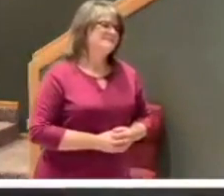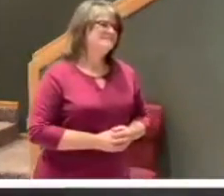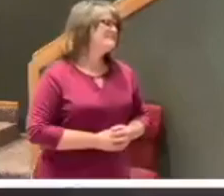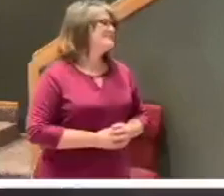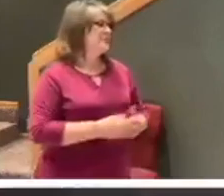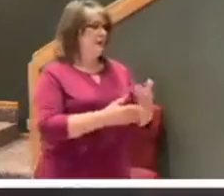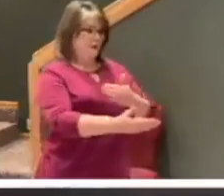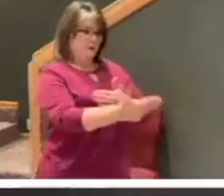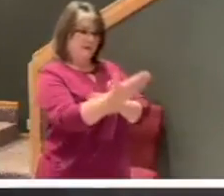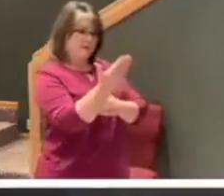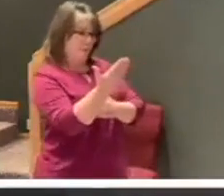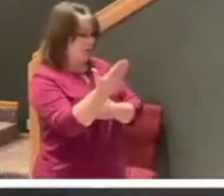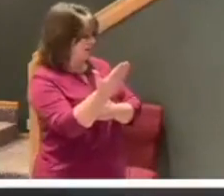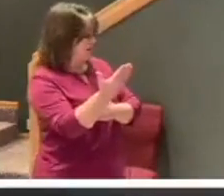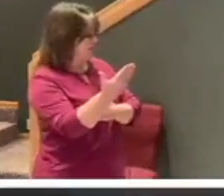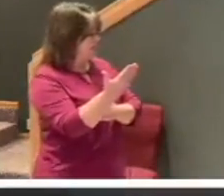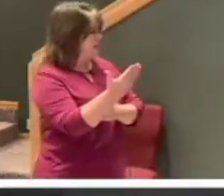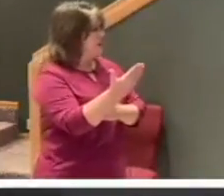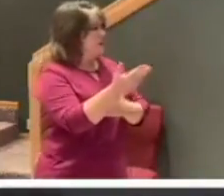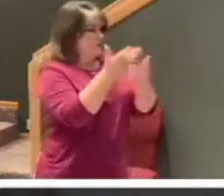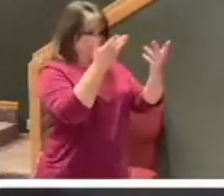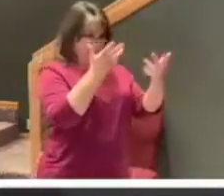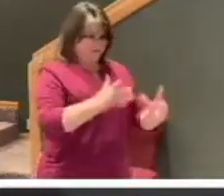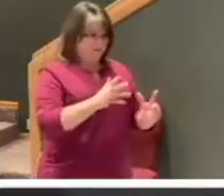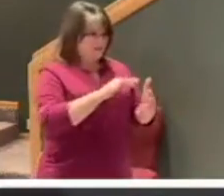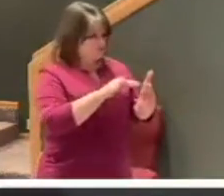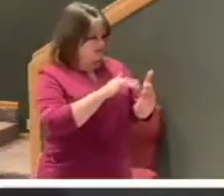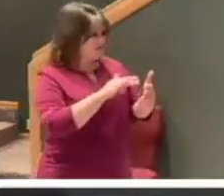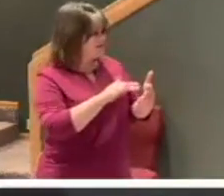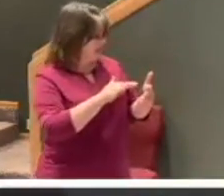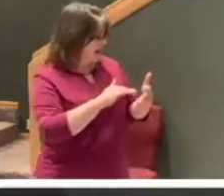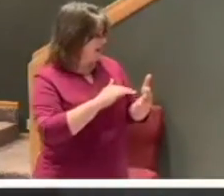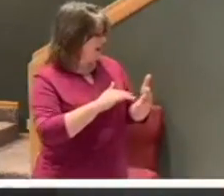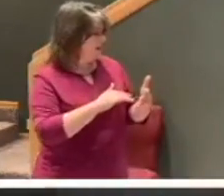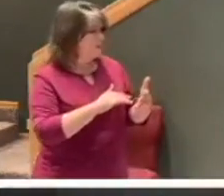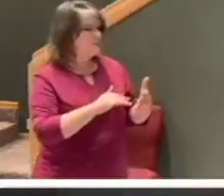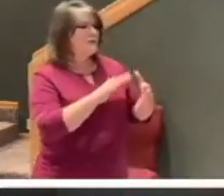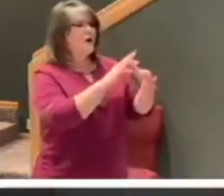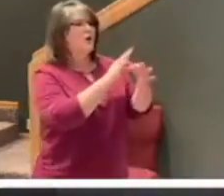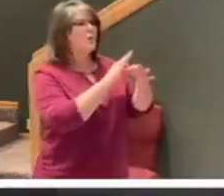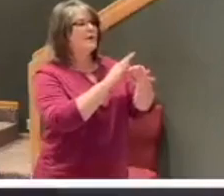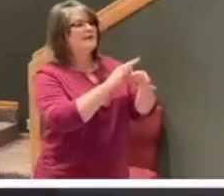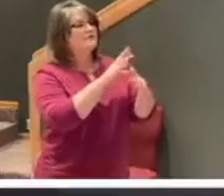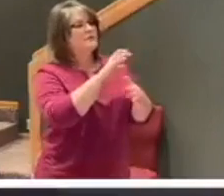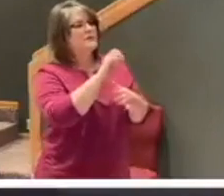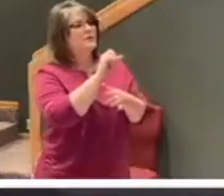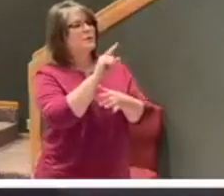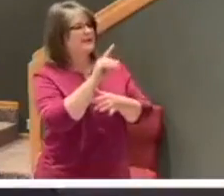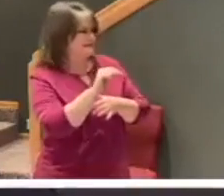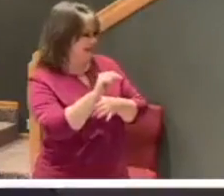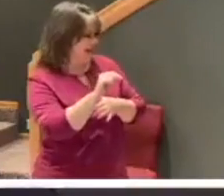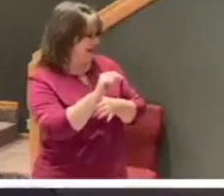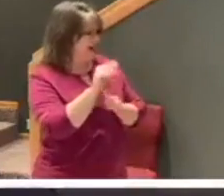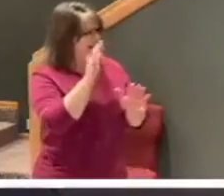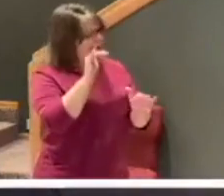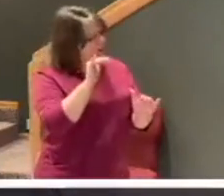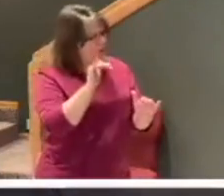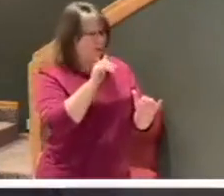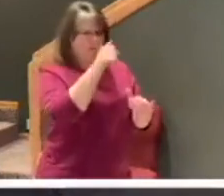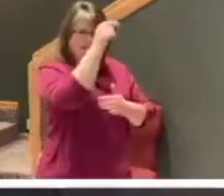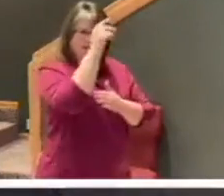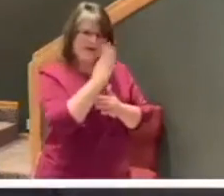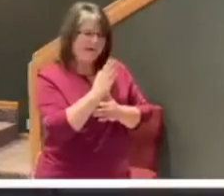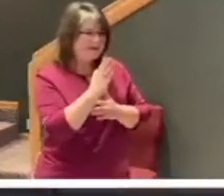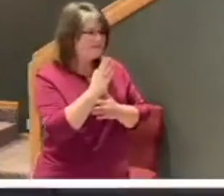So this morning, we're going to be wrapping up the series that we've done called Relationship Reset. I hope that God